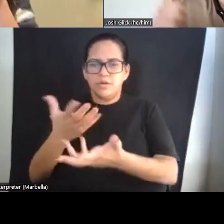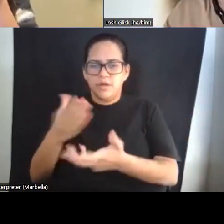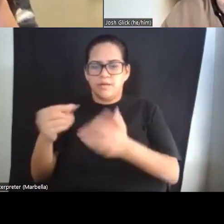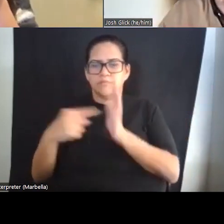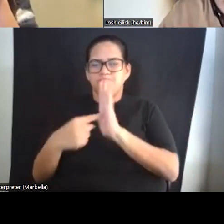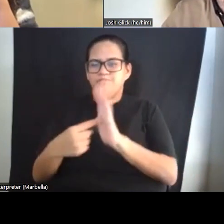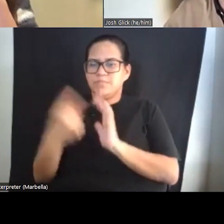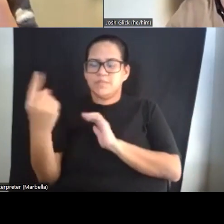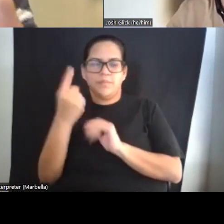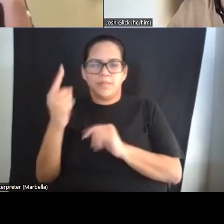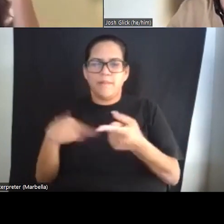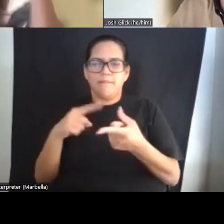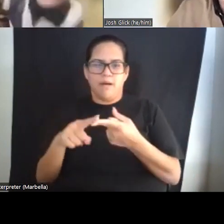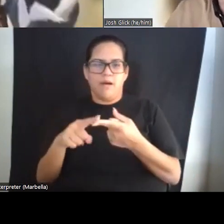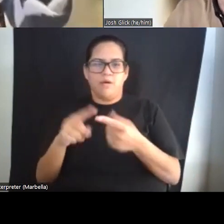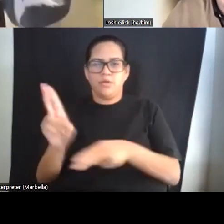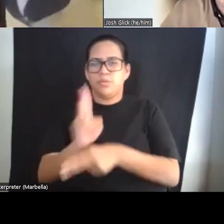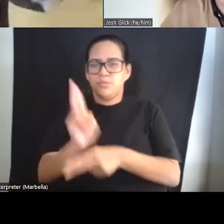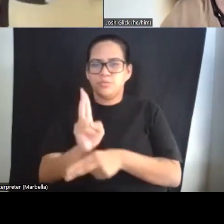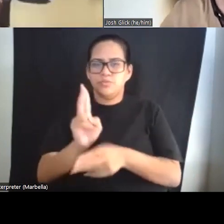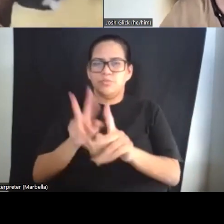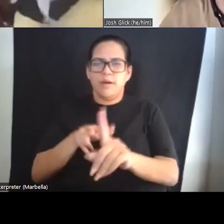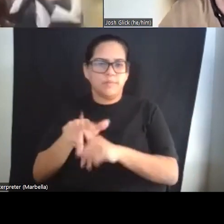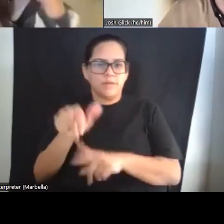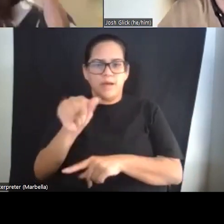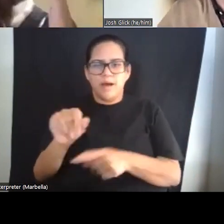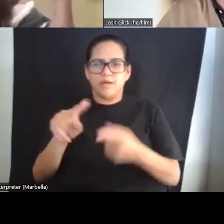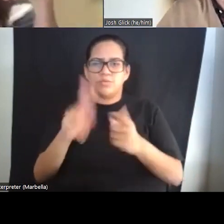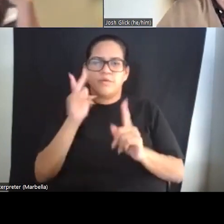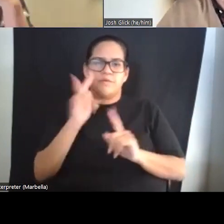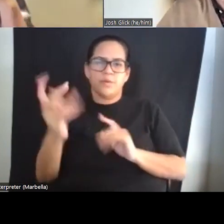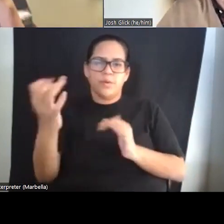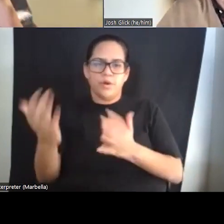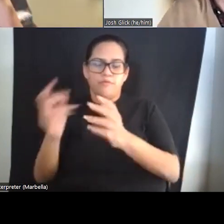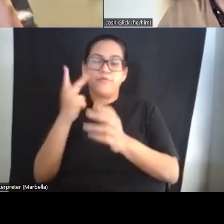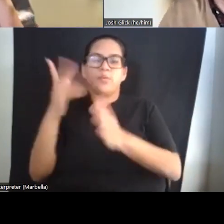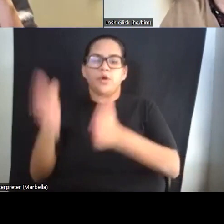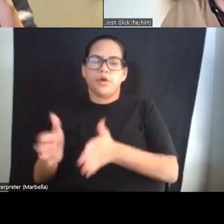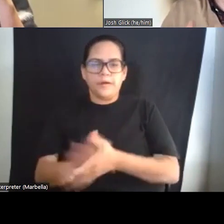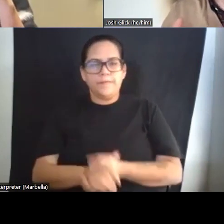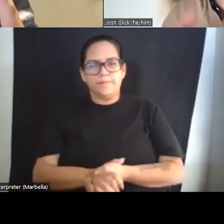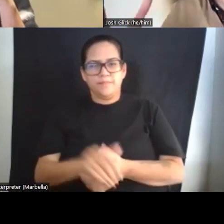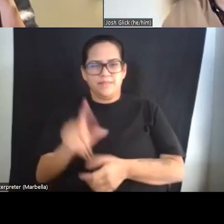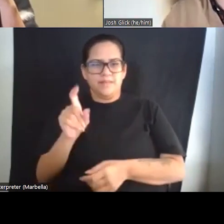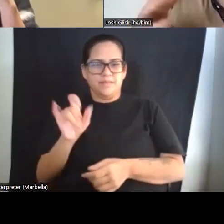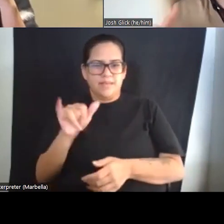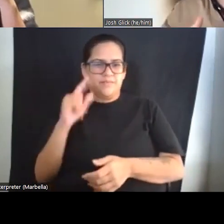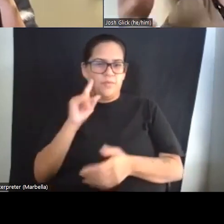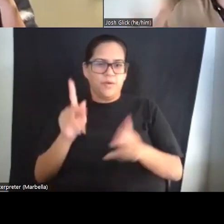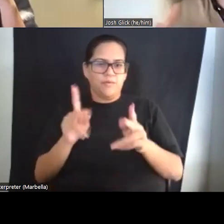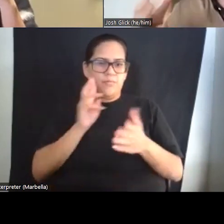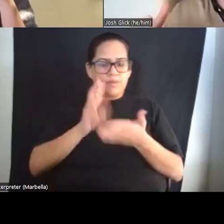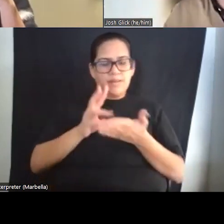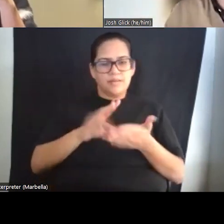signaling something about, you know, the use or application of AI to the viewer. Is it a case for witness that, you know, you